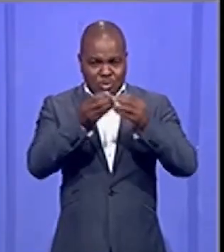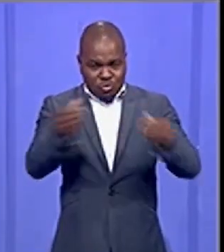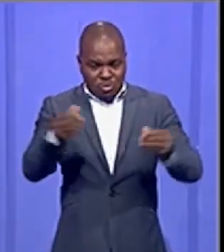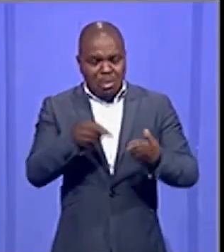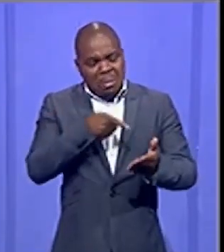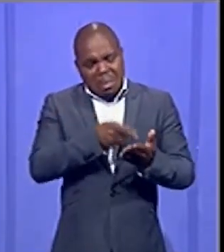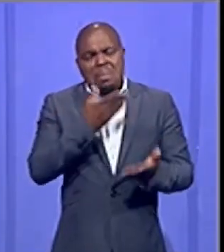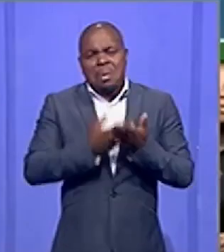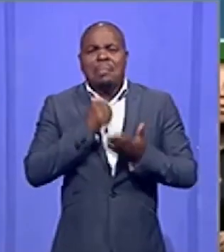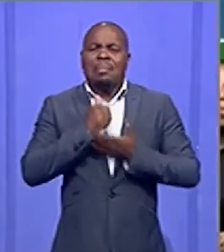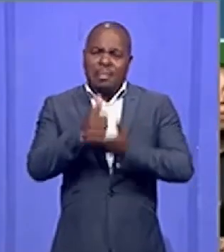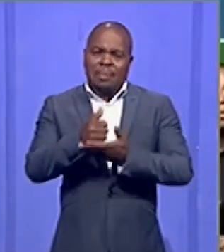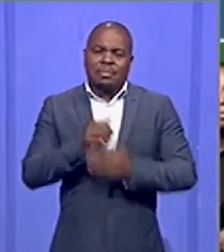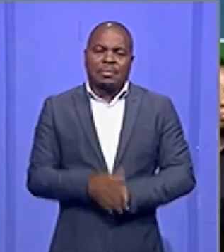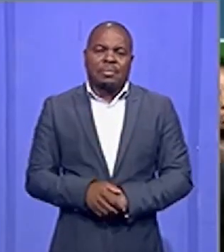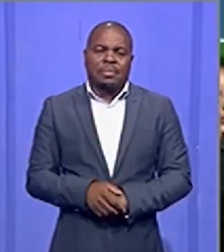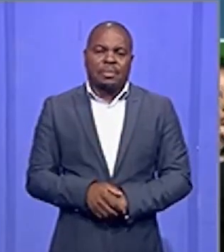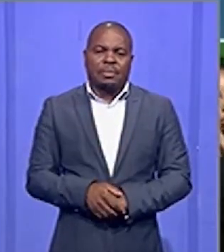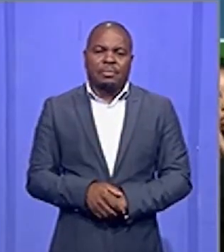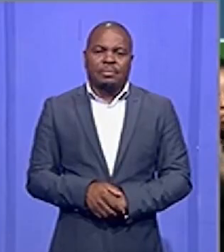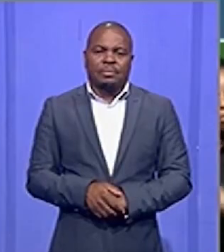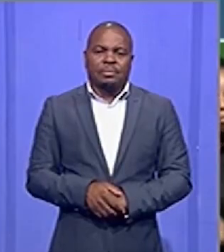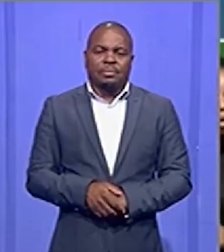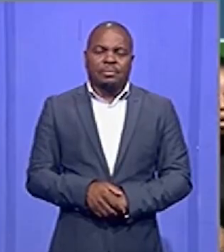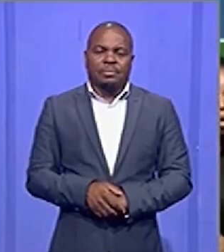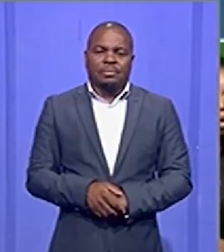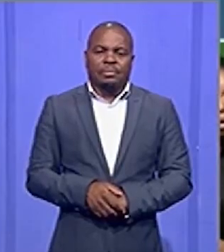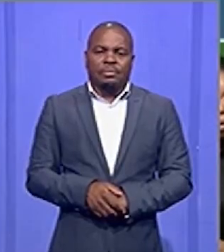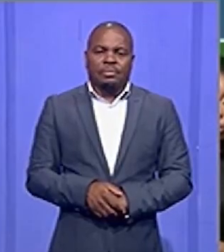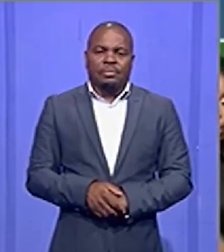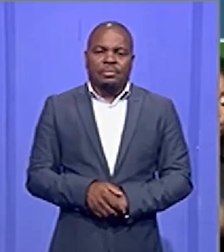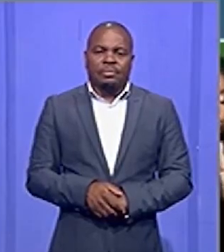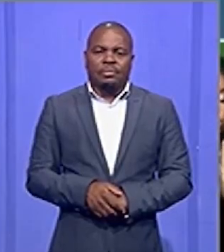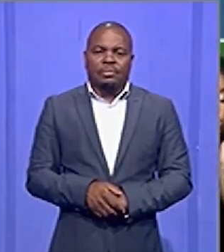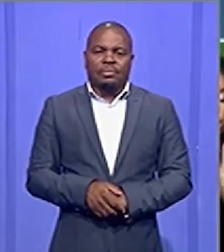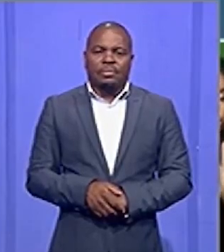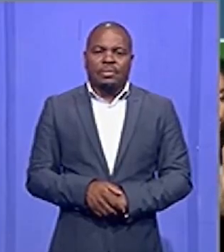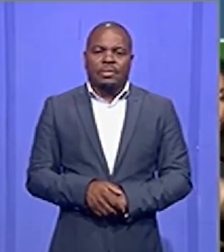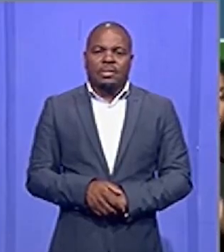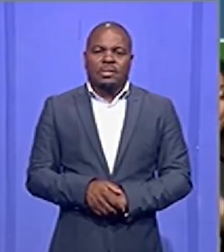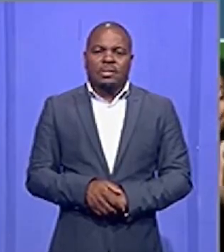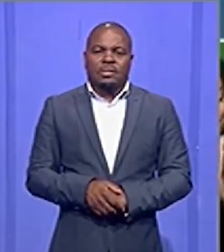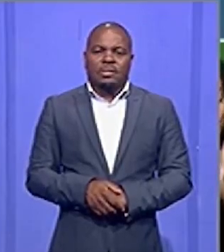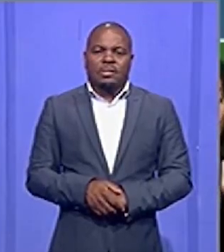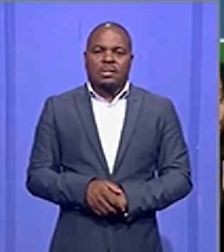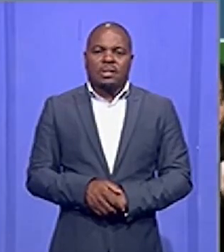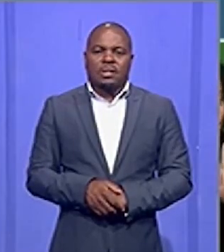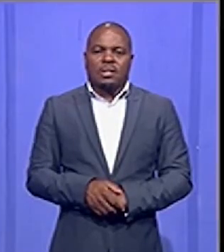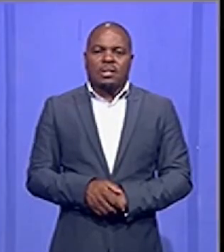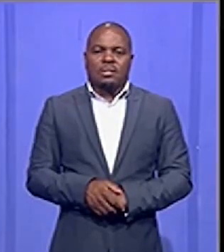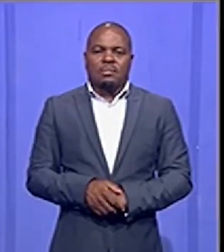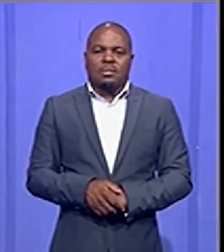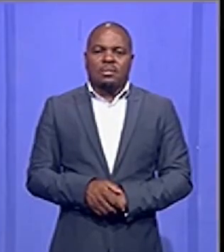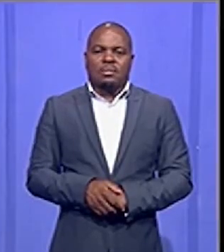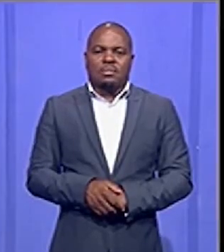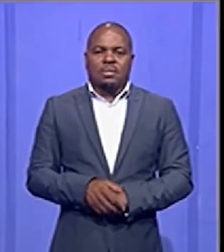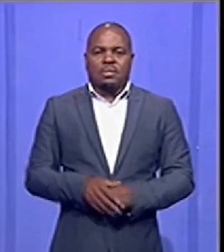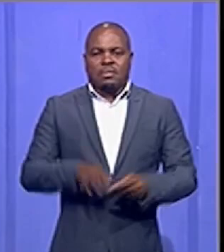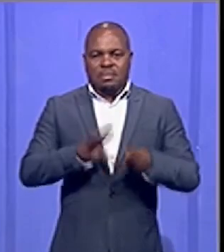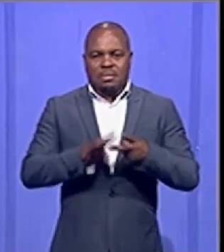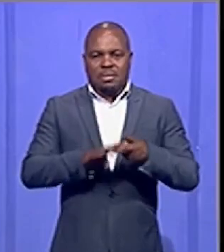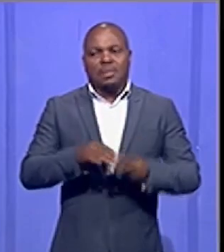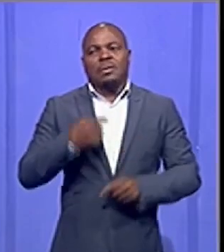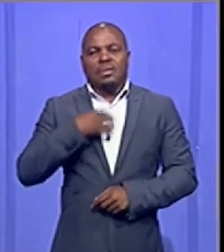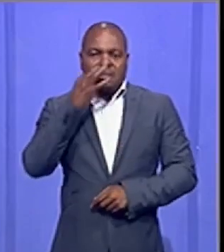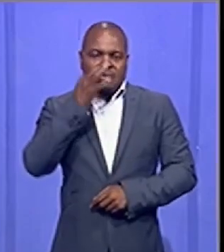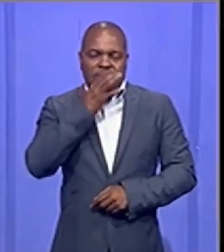thusa. Hopefully it will be broad enough to encompass access to disaster funds. We are hopeful that